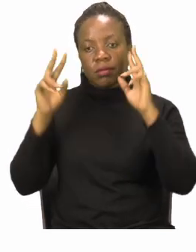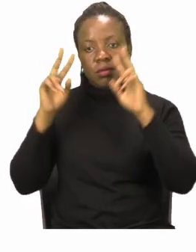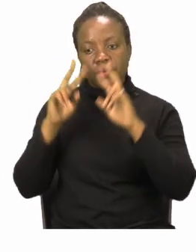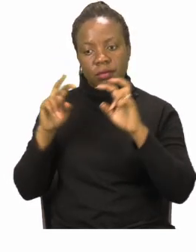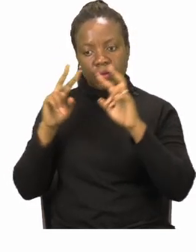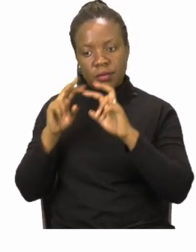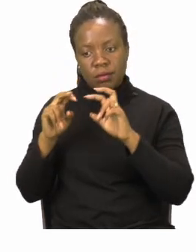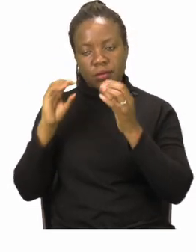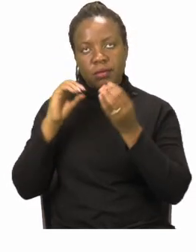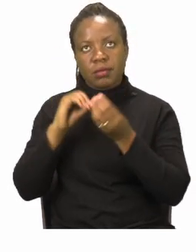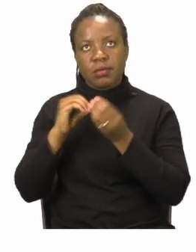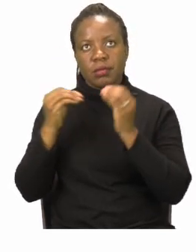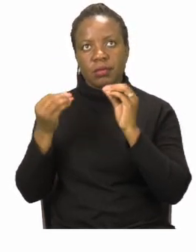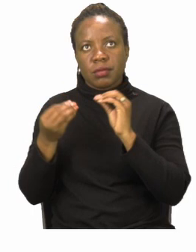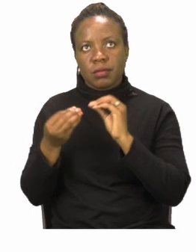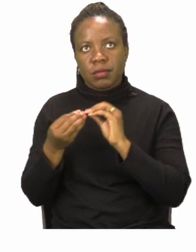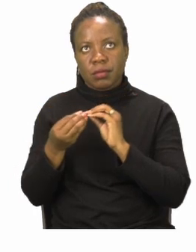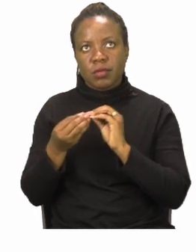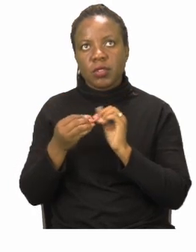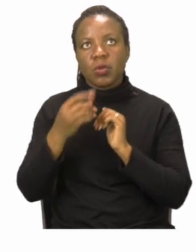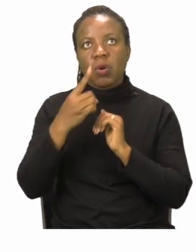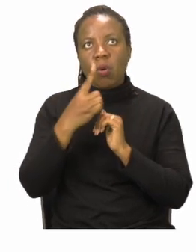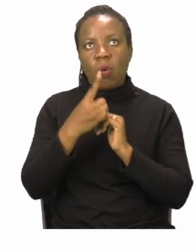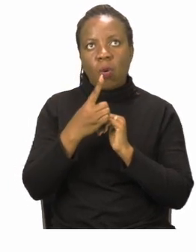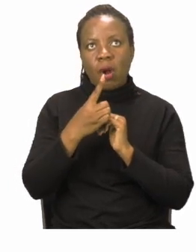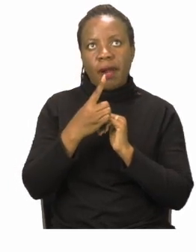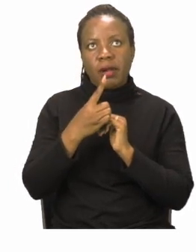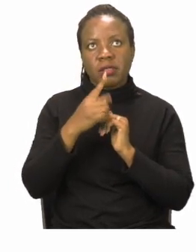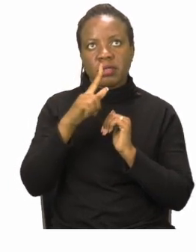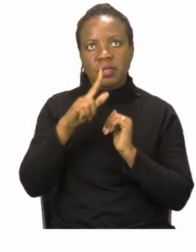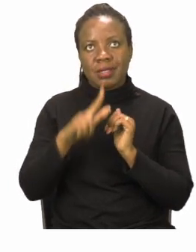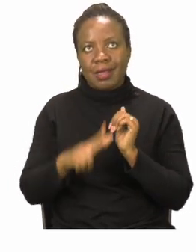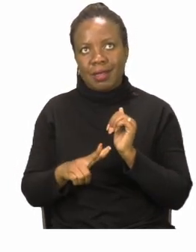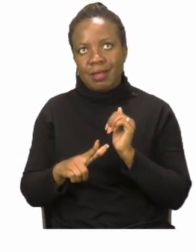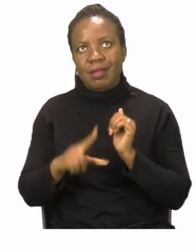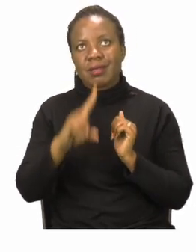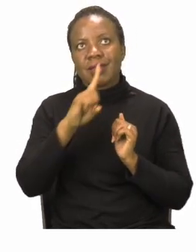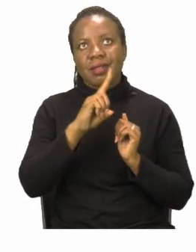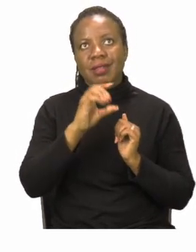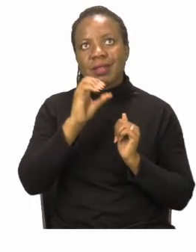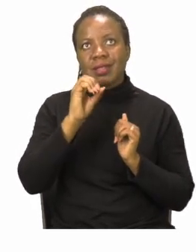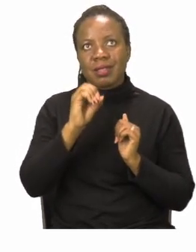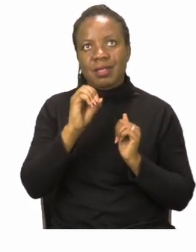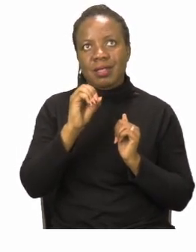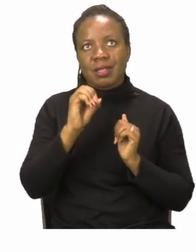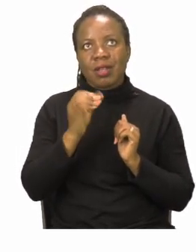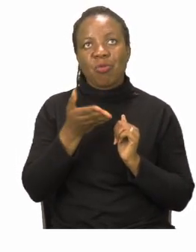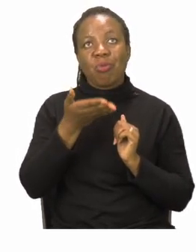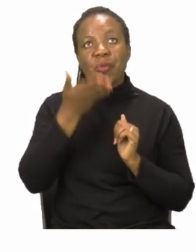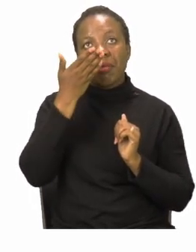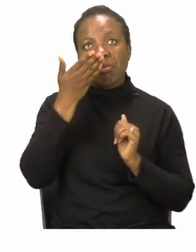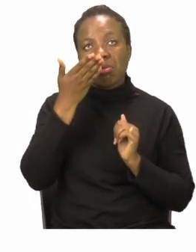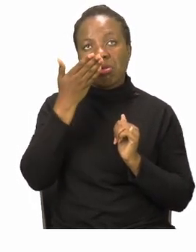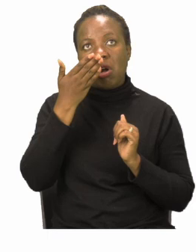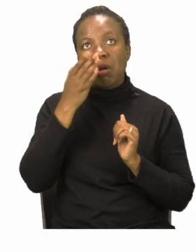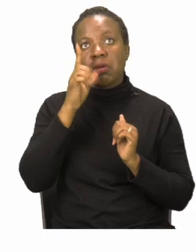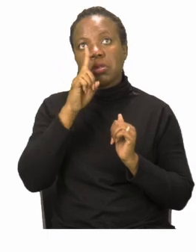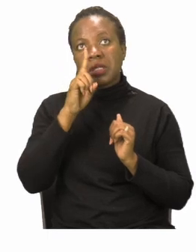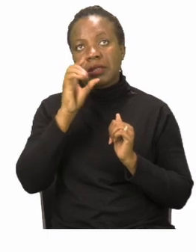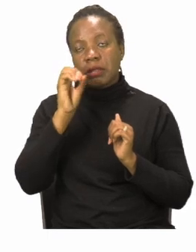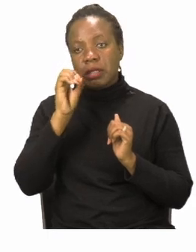more, 1 less, 10 more and 10